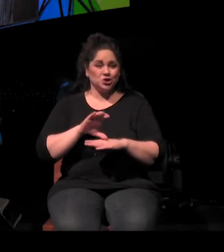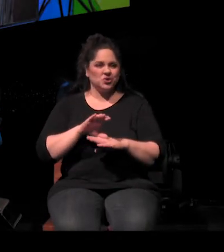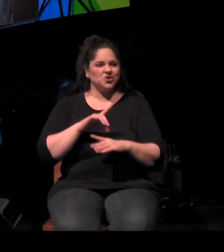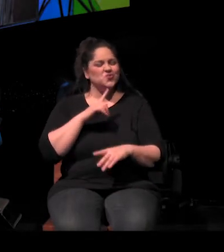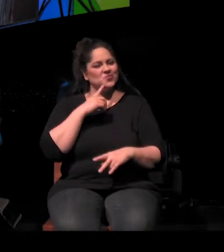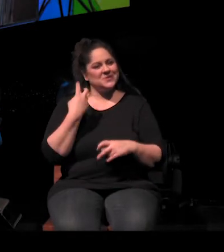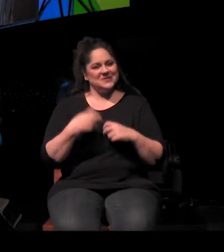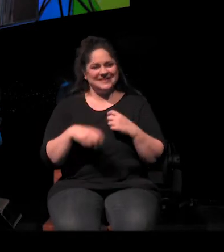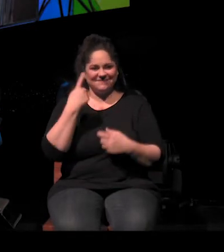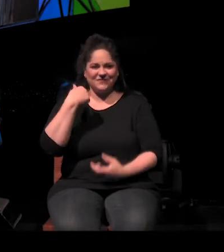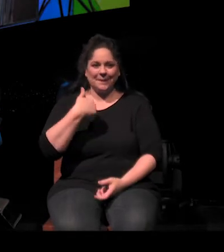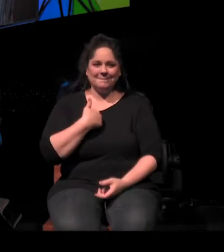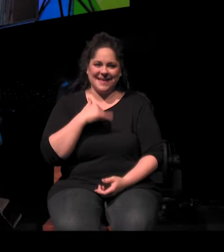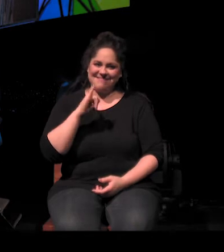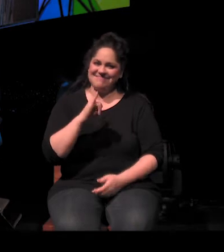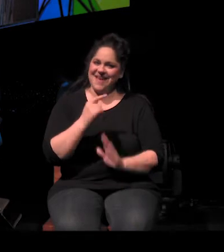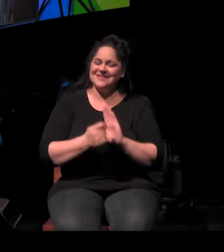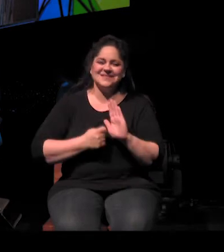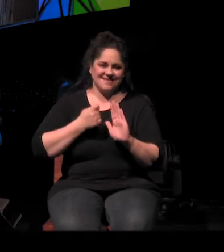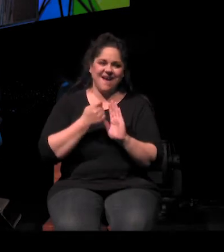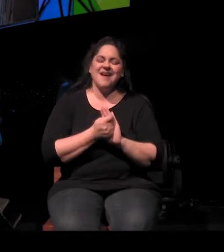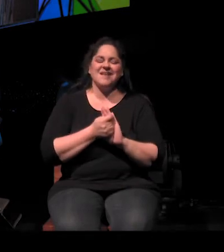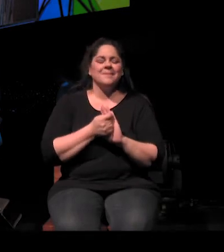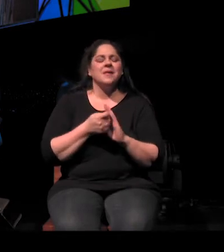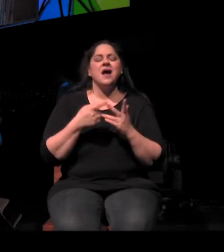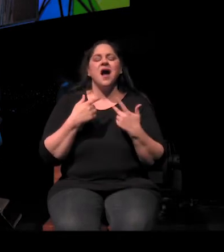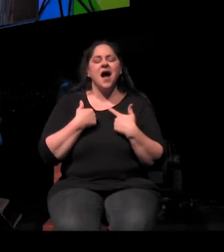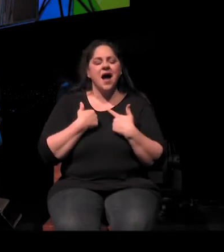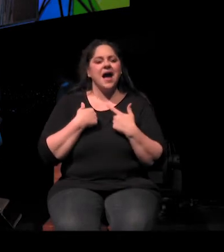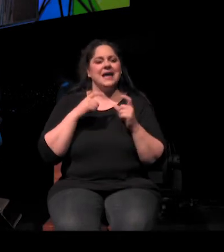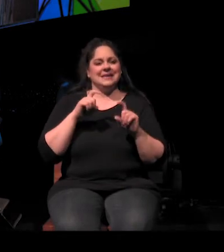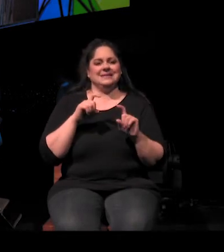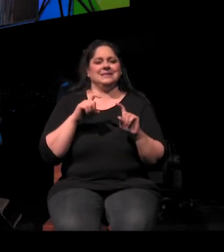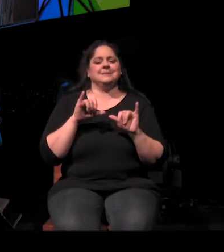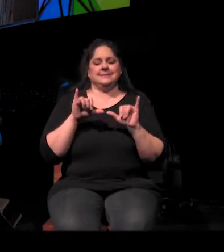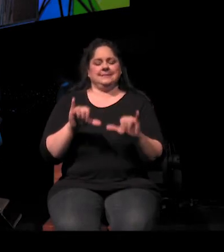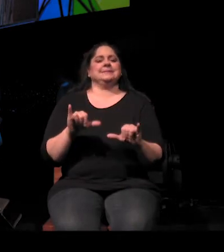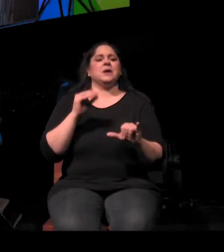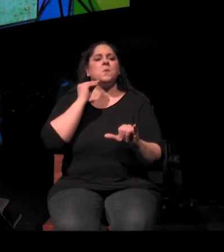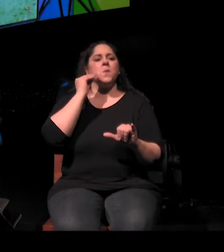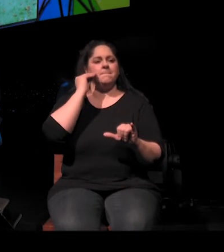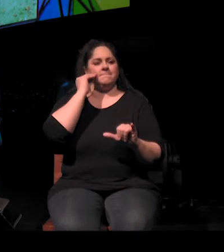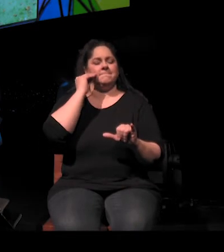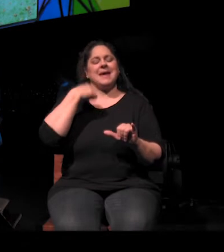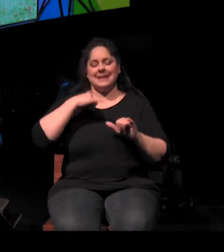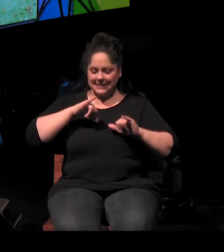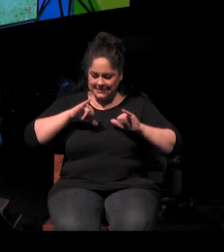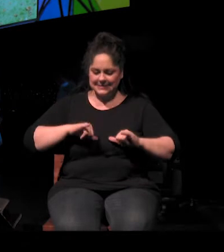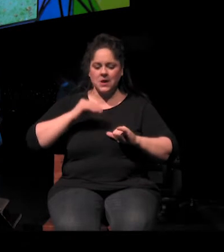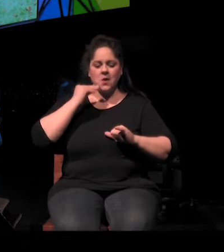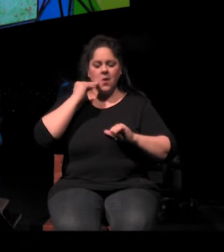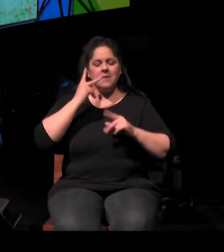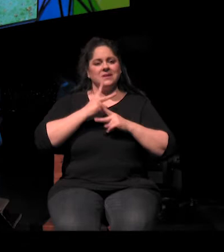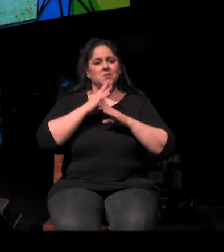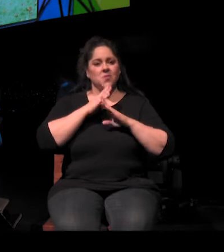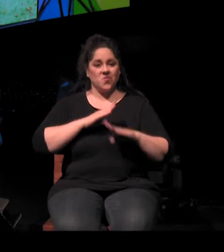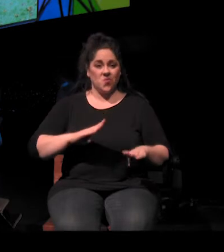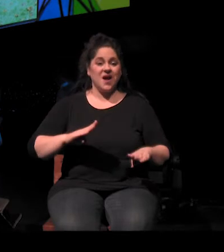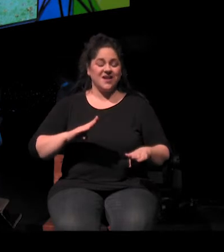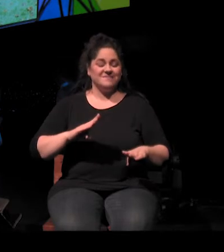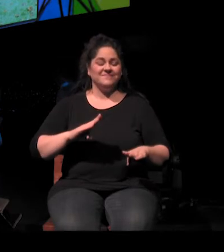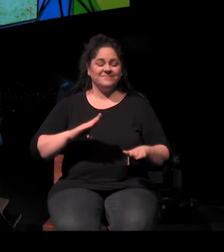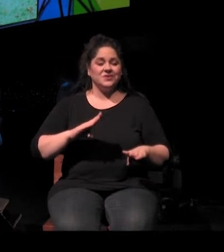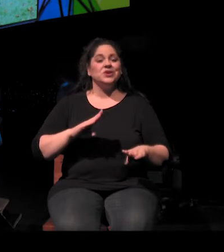just because at that point in time, we needed just a haven at home and a quiet day. We did choose to stay home from church on